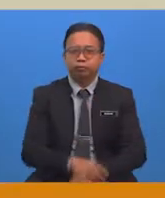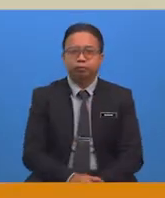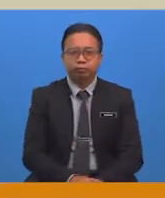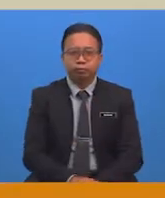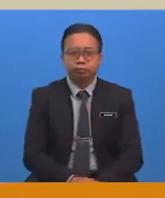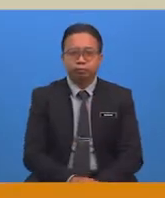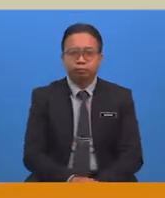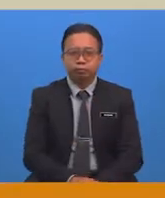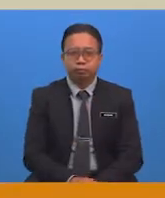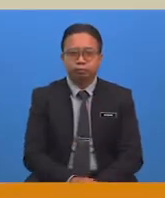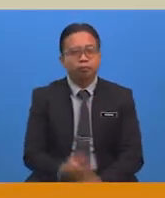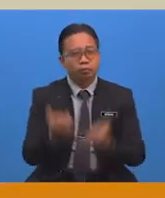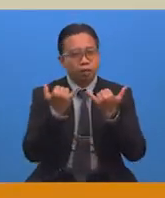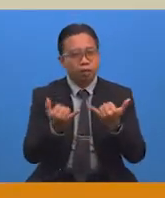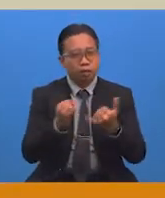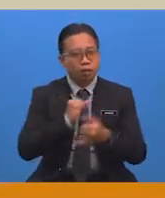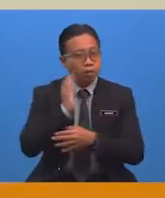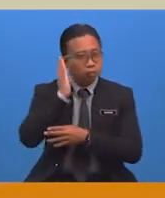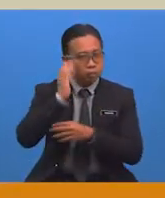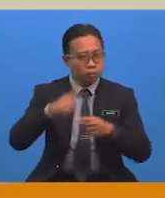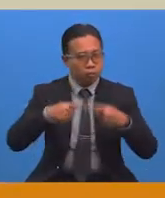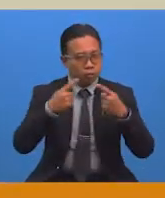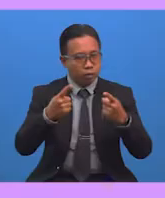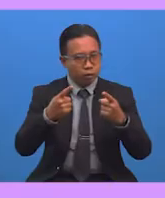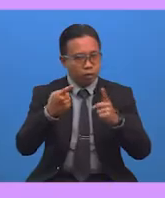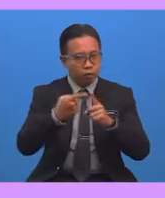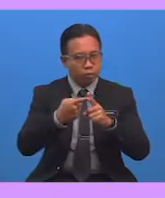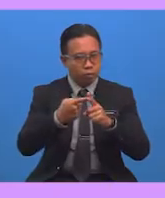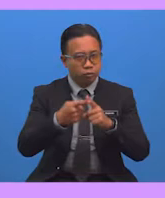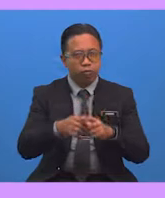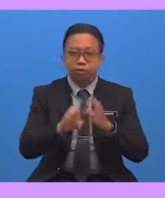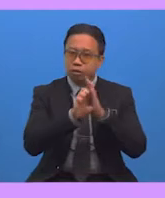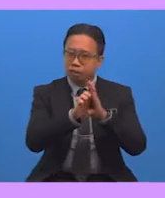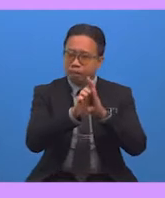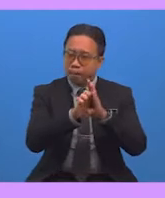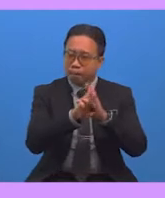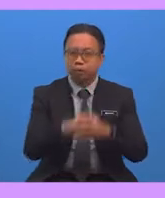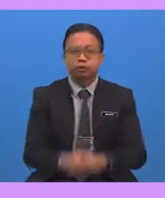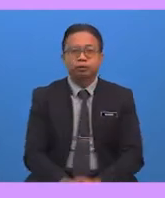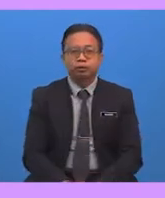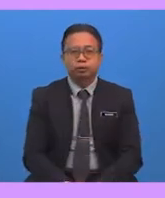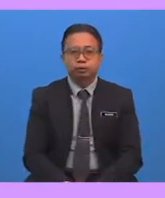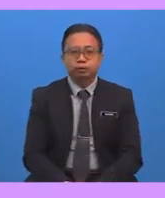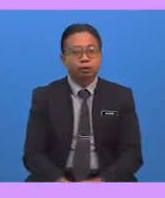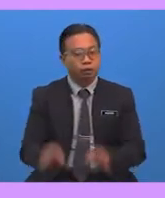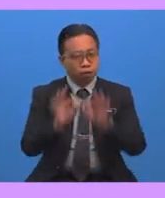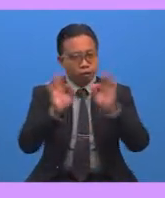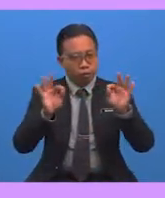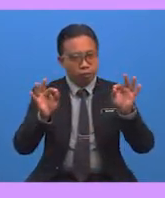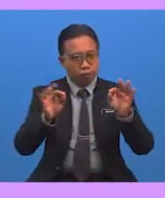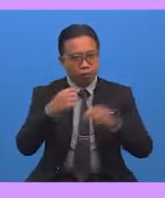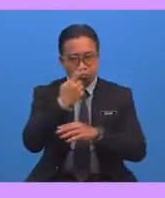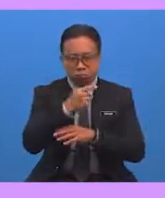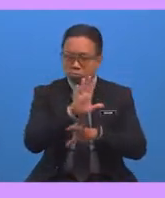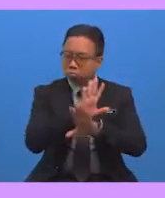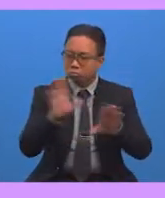Dear students, now I'm going to give you an example of a response with a thesis statement when you do not